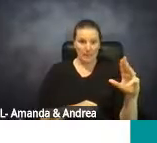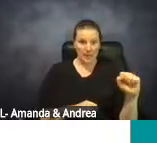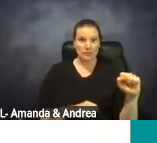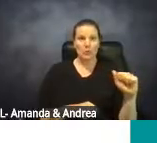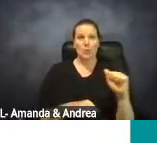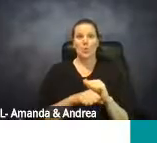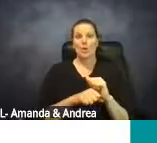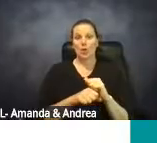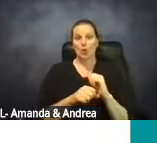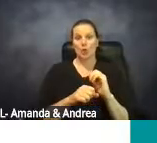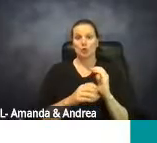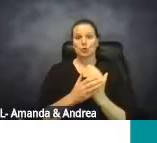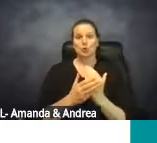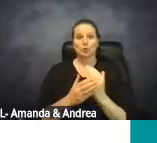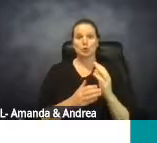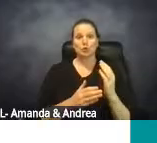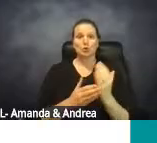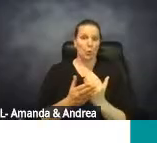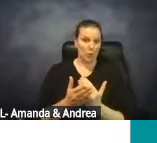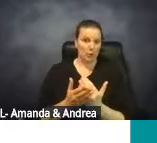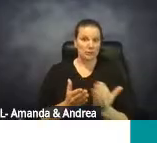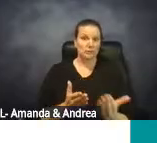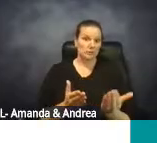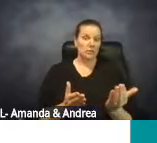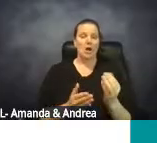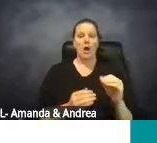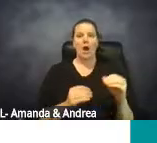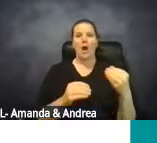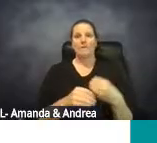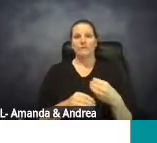WorkSource offices, as well as Work Systems, Inc.